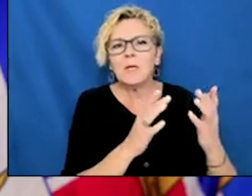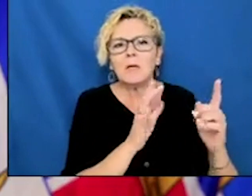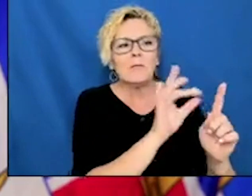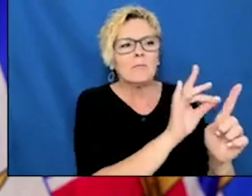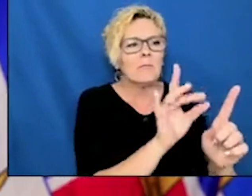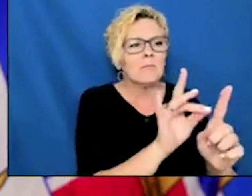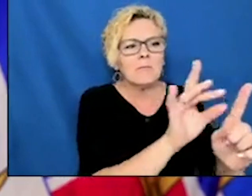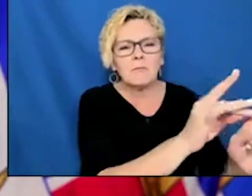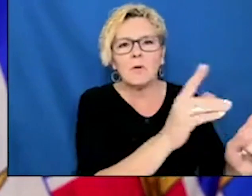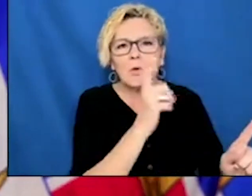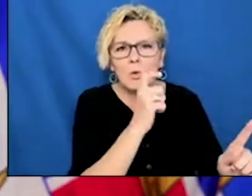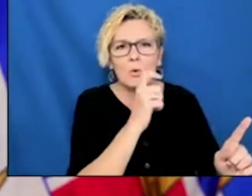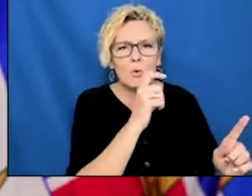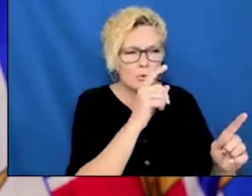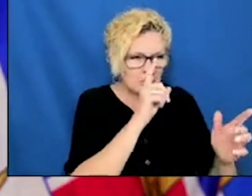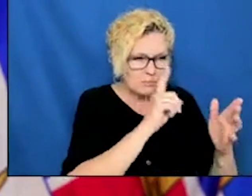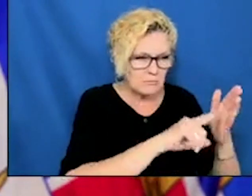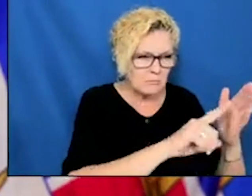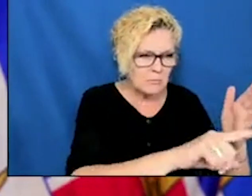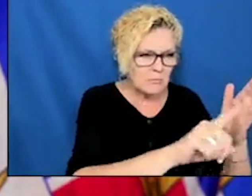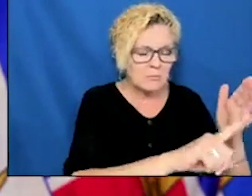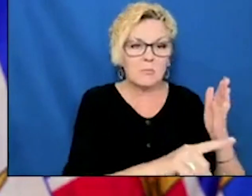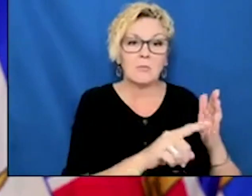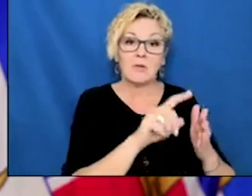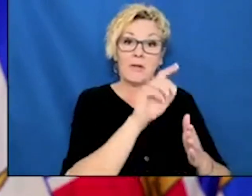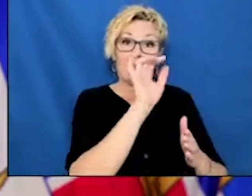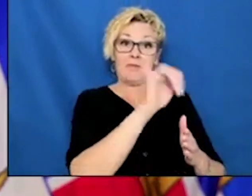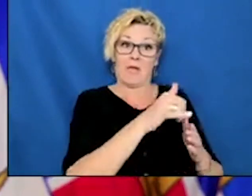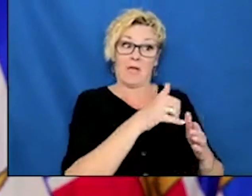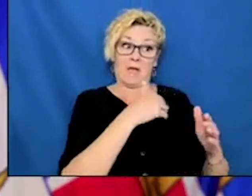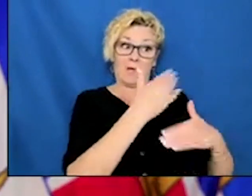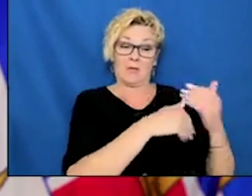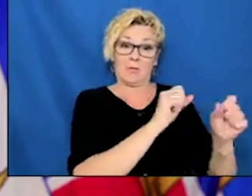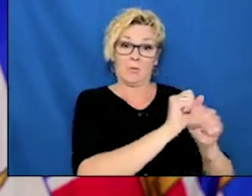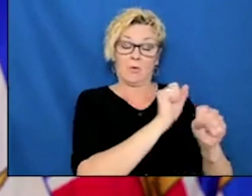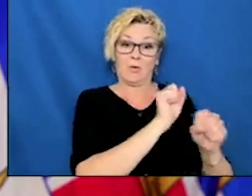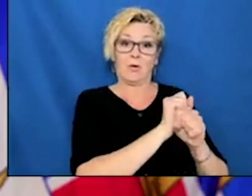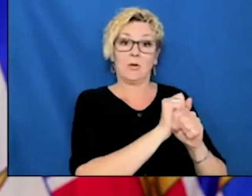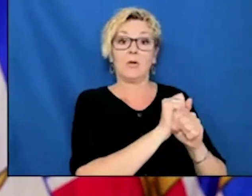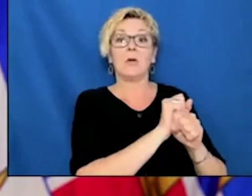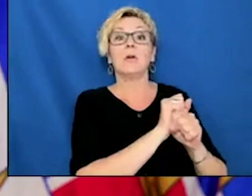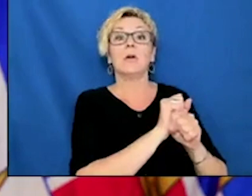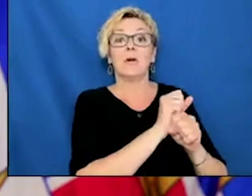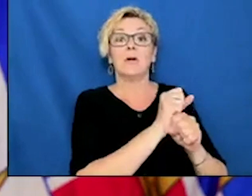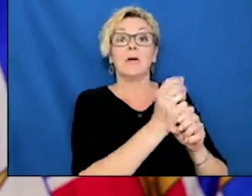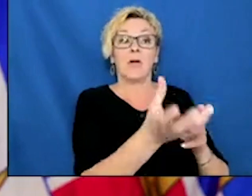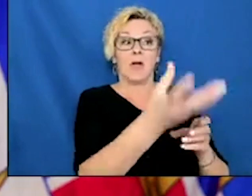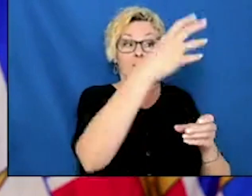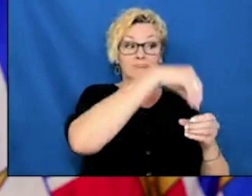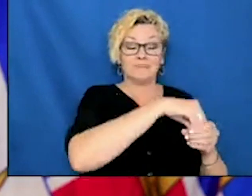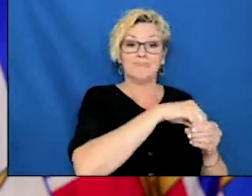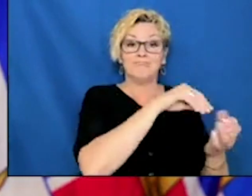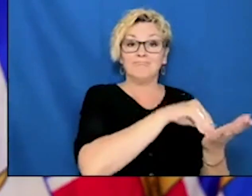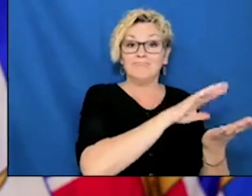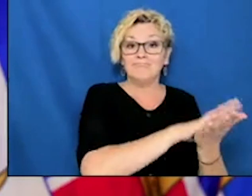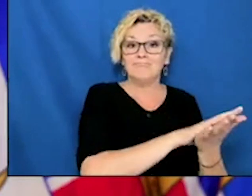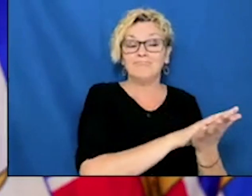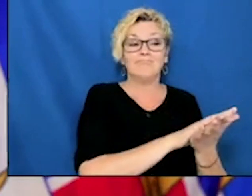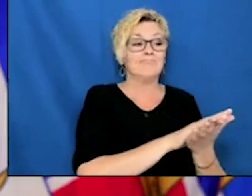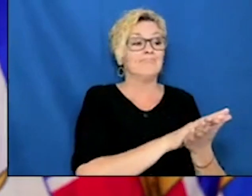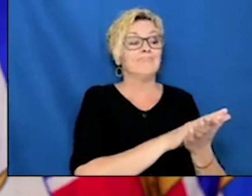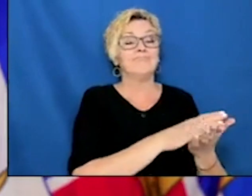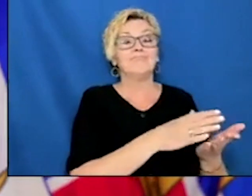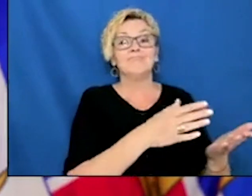survey, where we understand the impact not just of COVID-19, but also the measures that have been put in place to control the